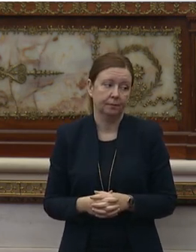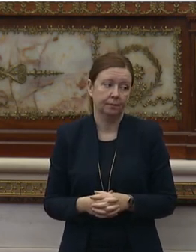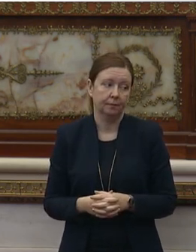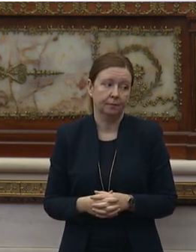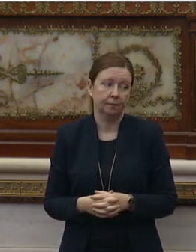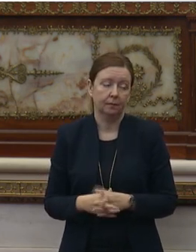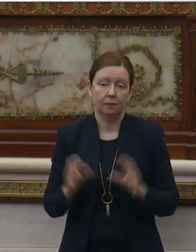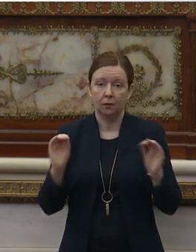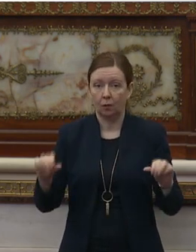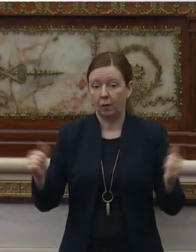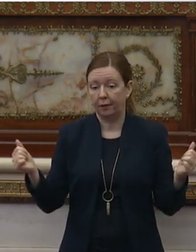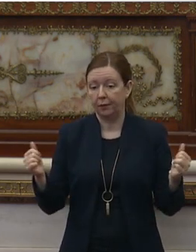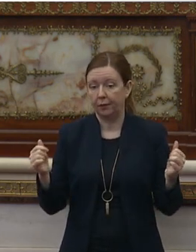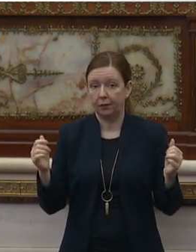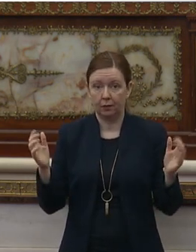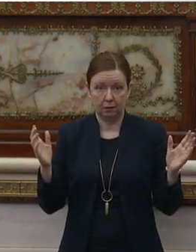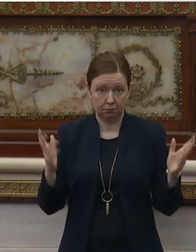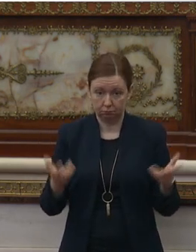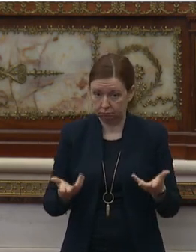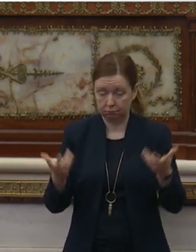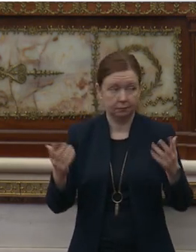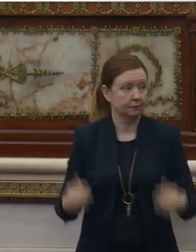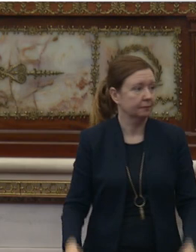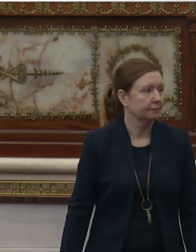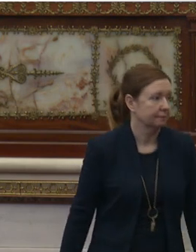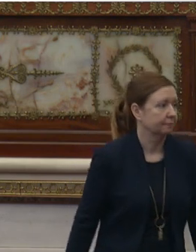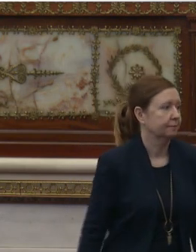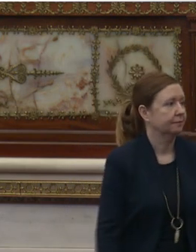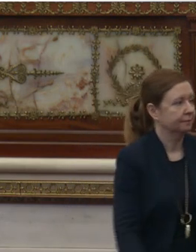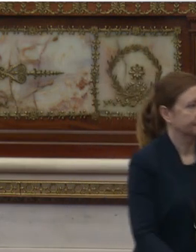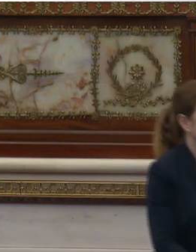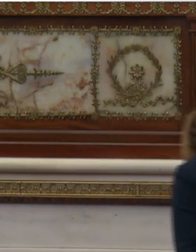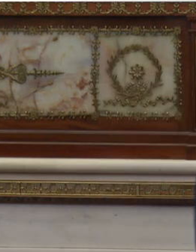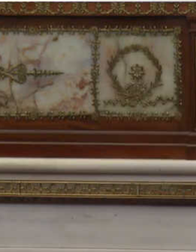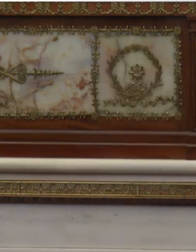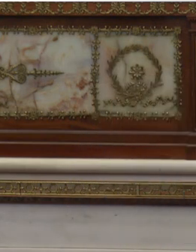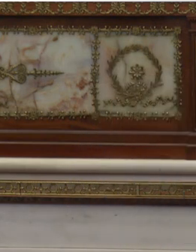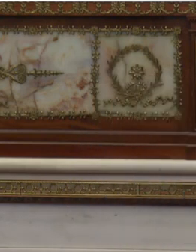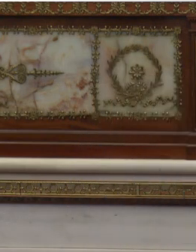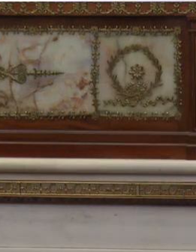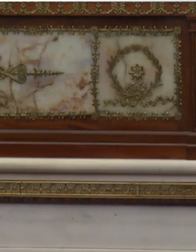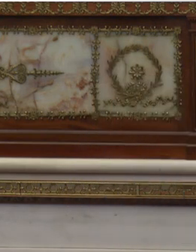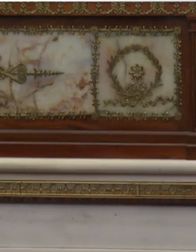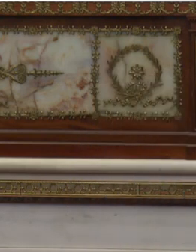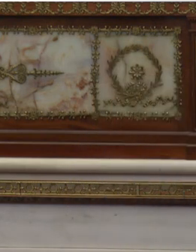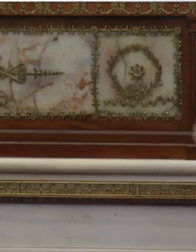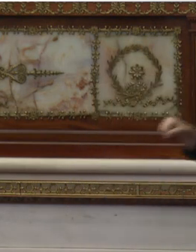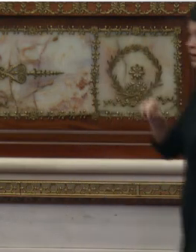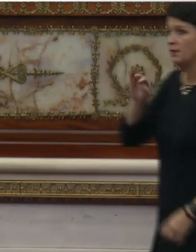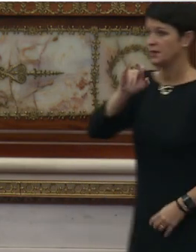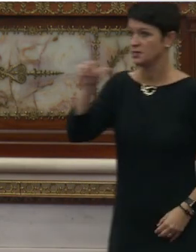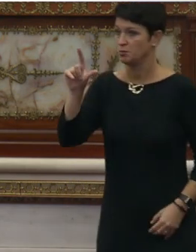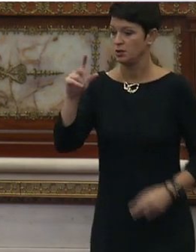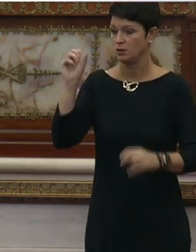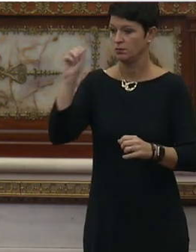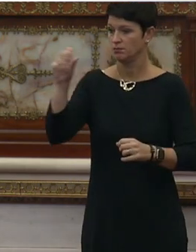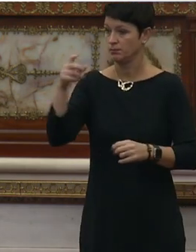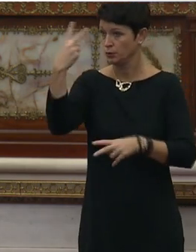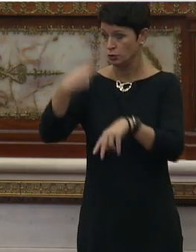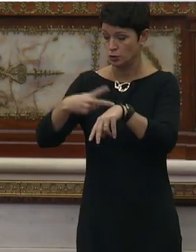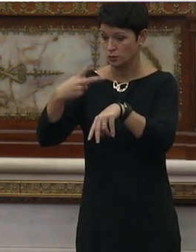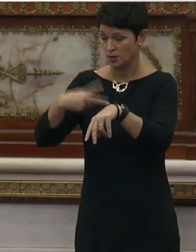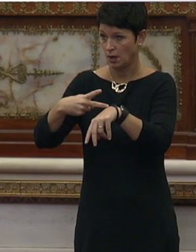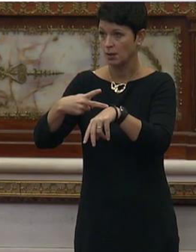There are no other points of order. I'll call for a vote. This bill having been read on two different days,